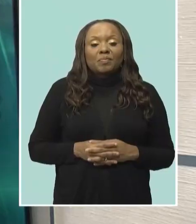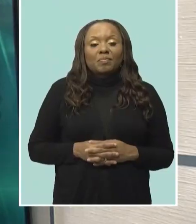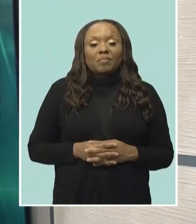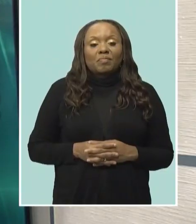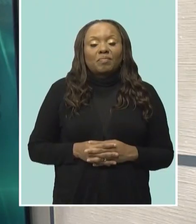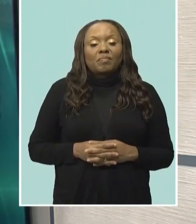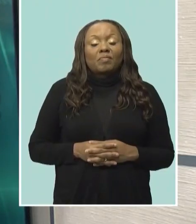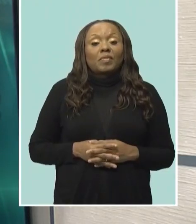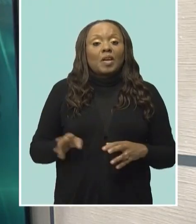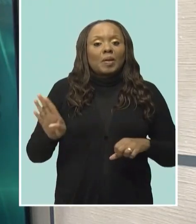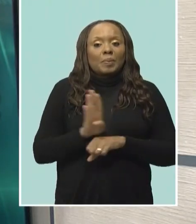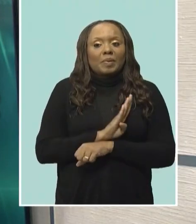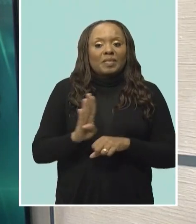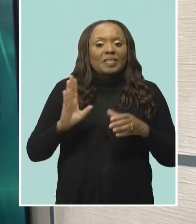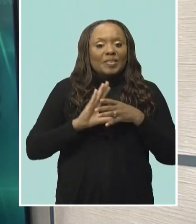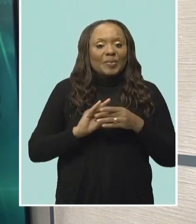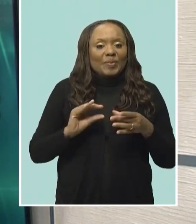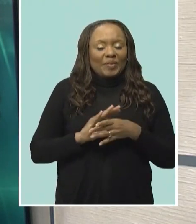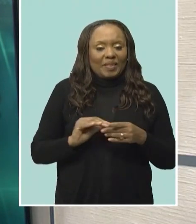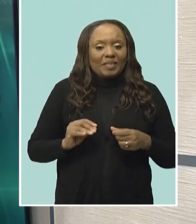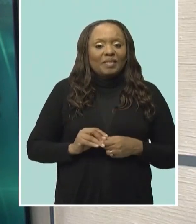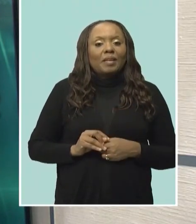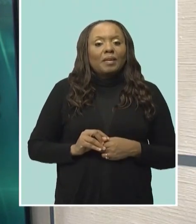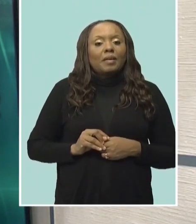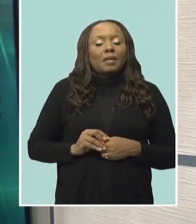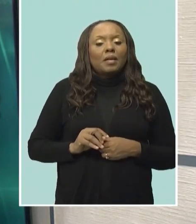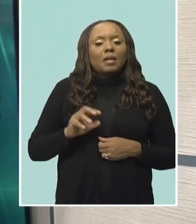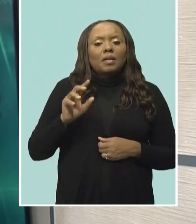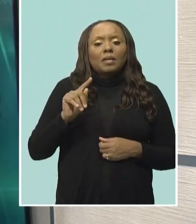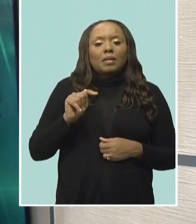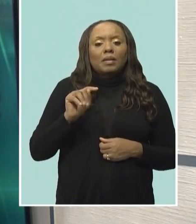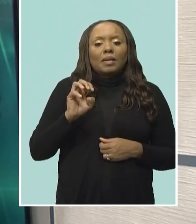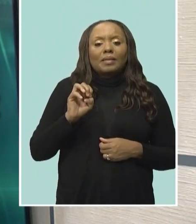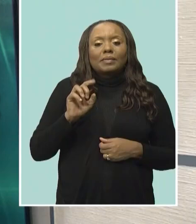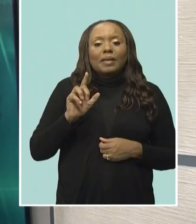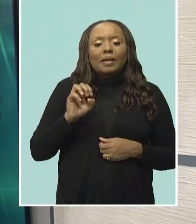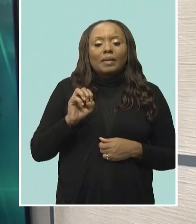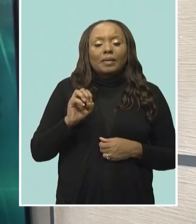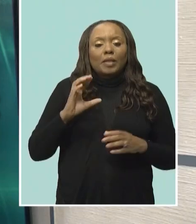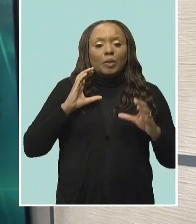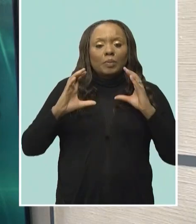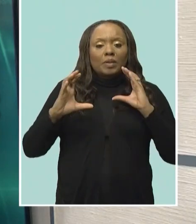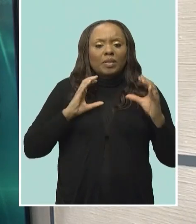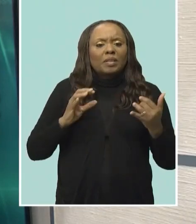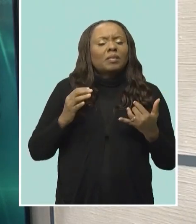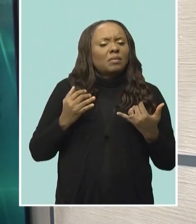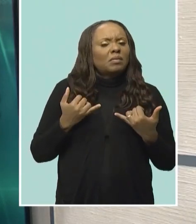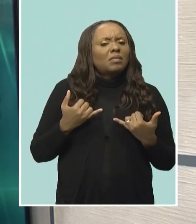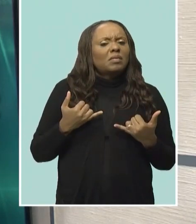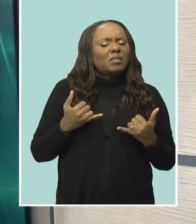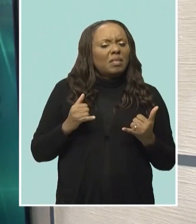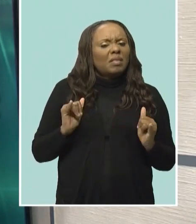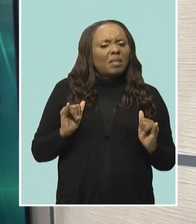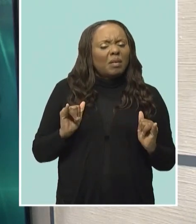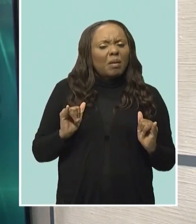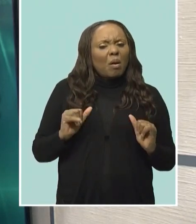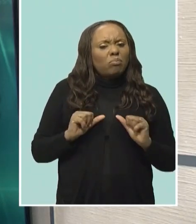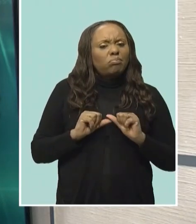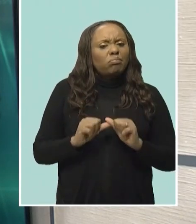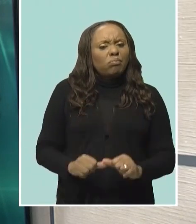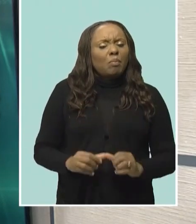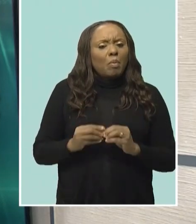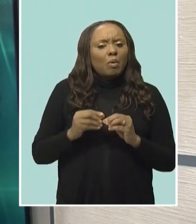Now for a look at business. Barbados' telecom sector is still very attractive to mobile providers, with more companies looking to set up shop